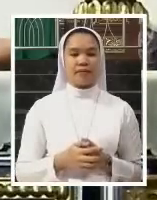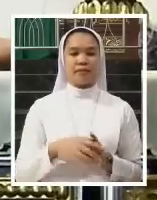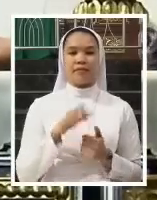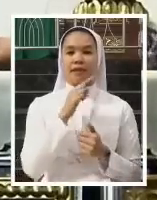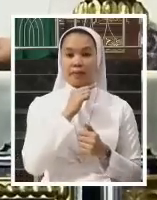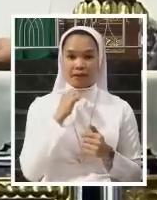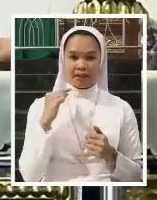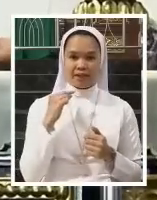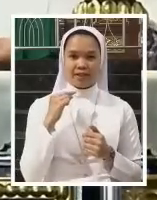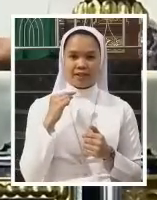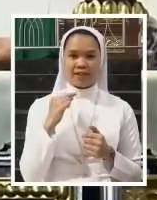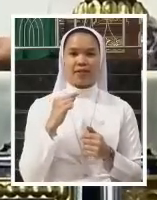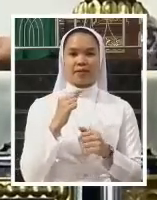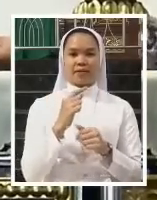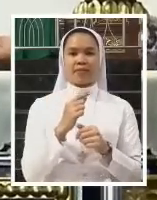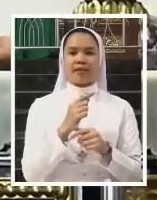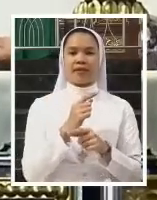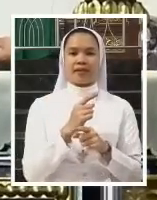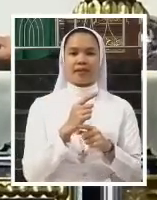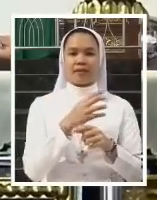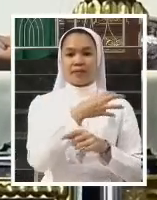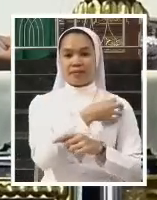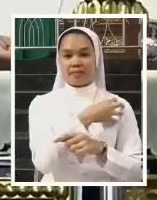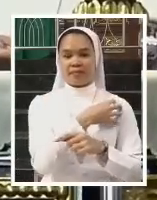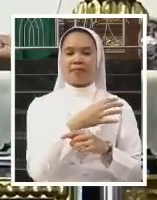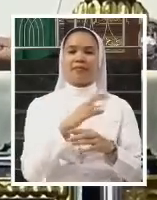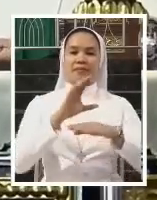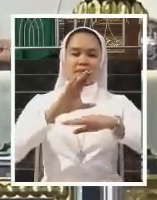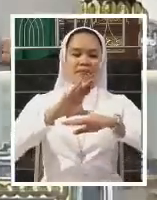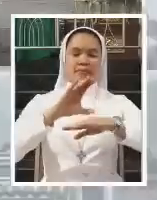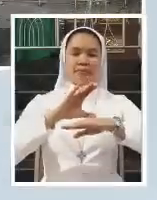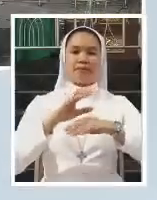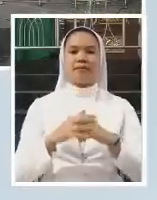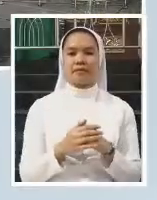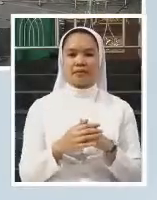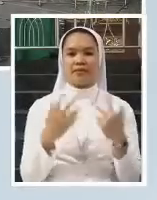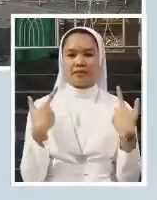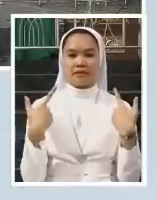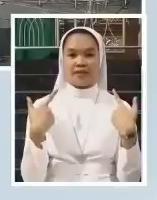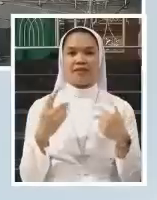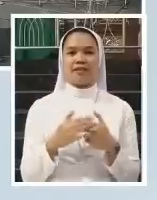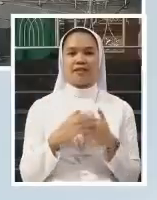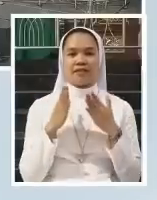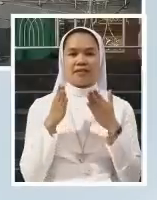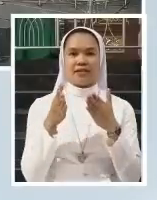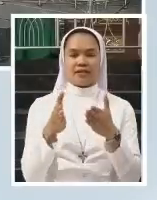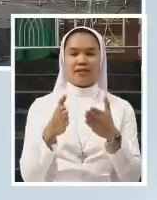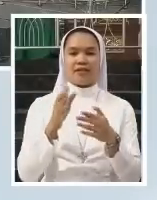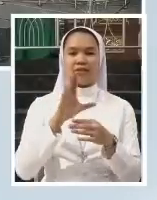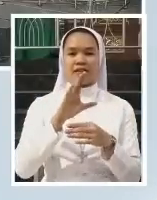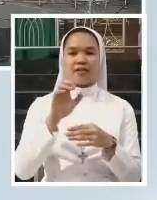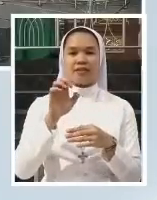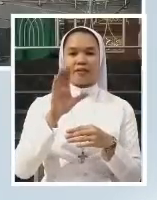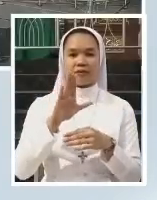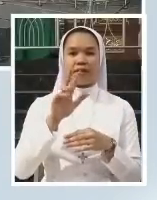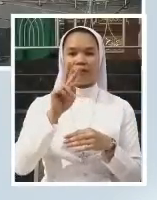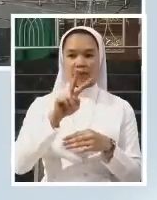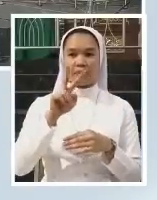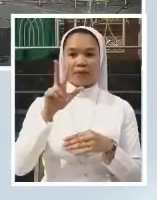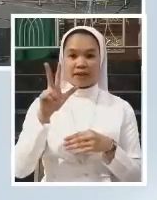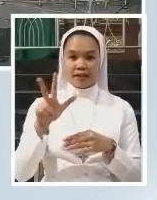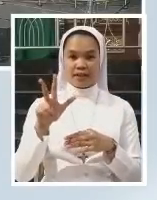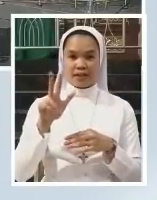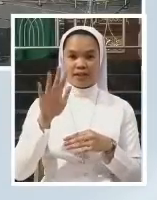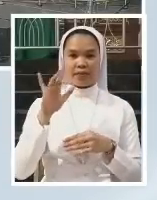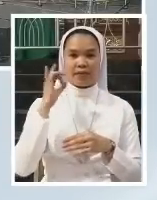Parish Priest Appointment. By virtue of the faculty vested in me by Canon 523, I, by the